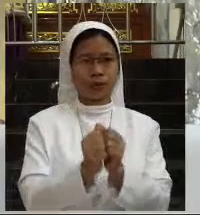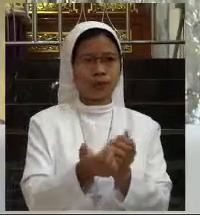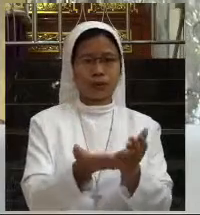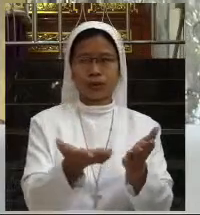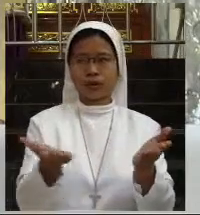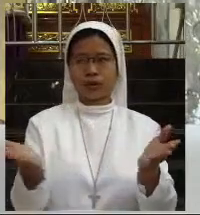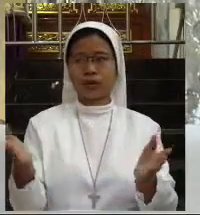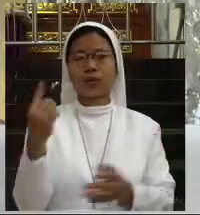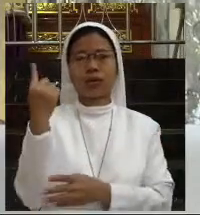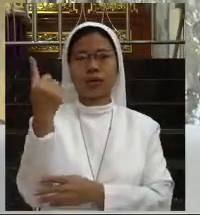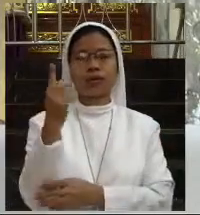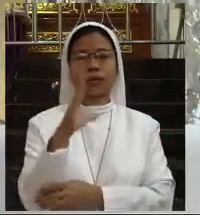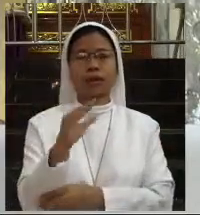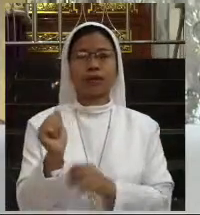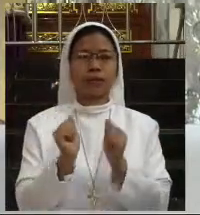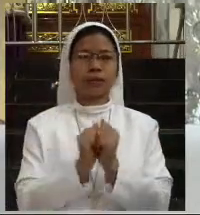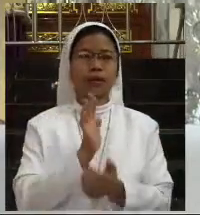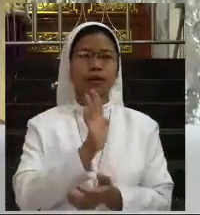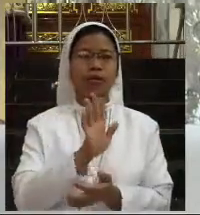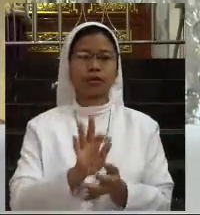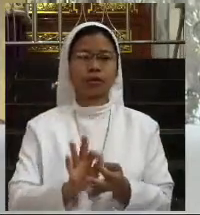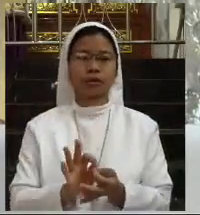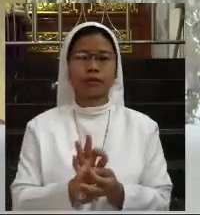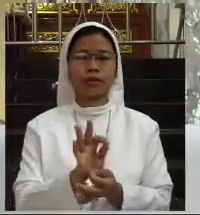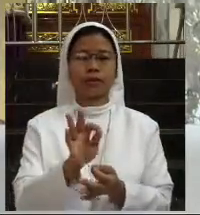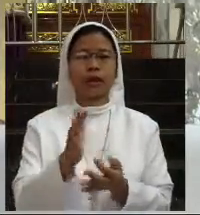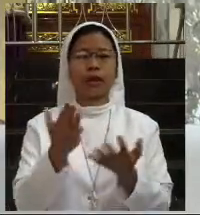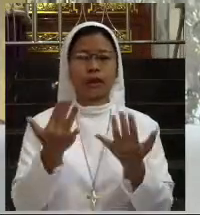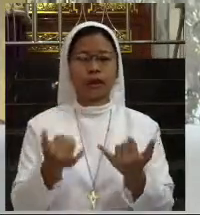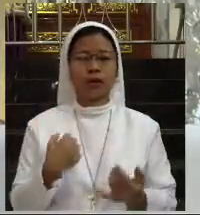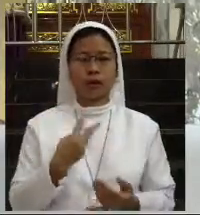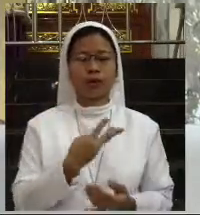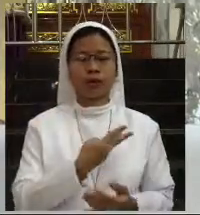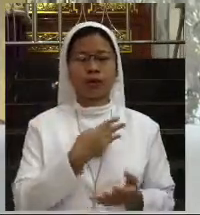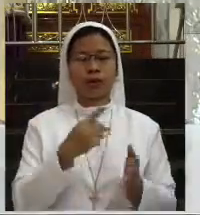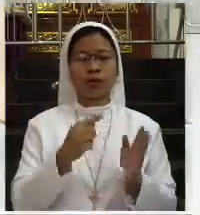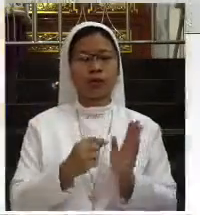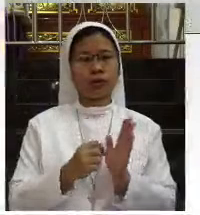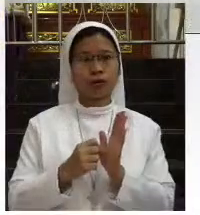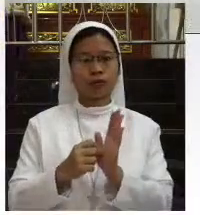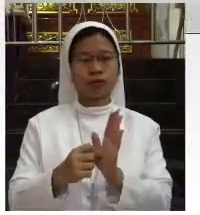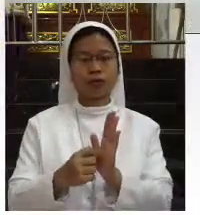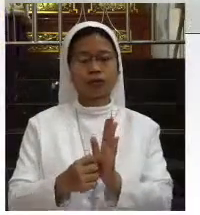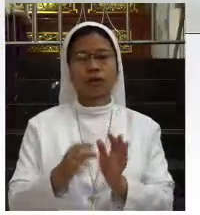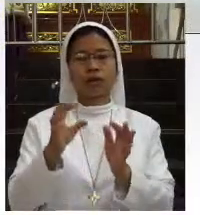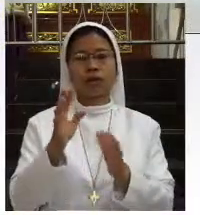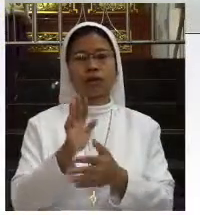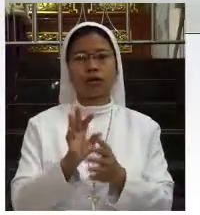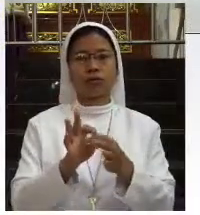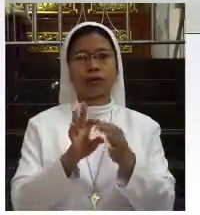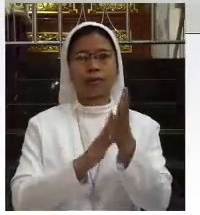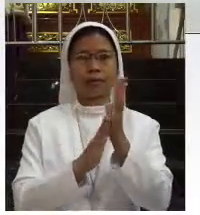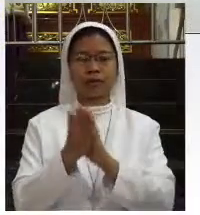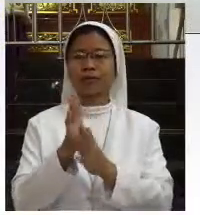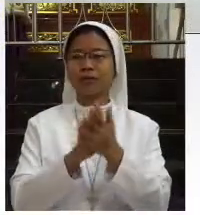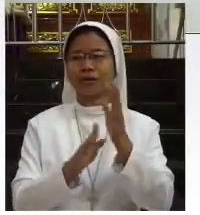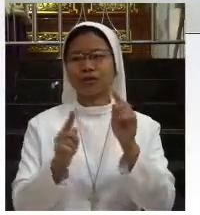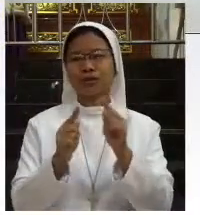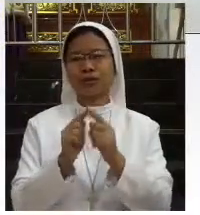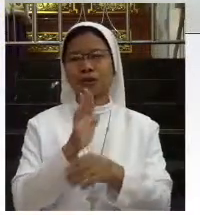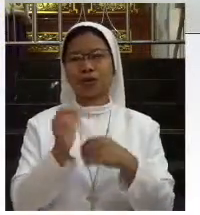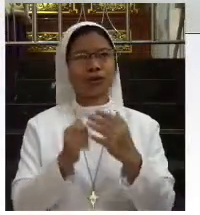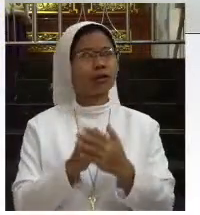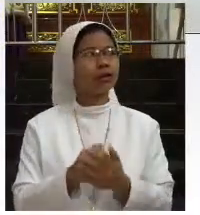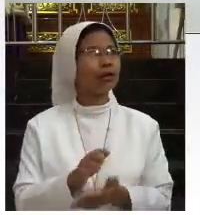you always. And with your spirit. We now offer each other the sign of peace. Peace to all of you. Be with